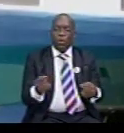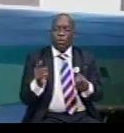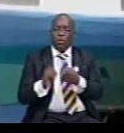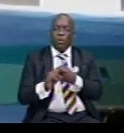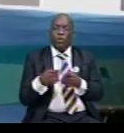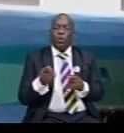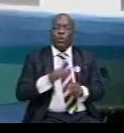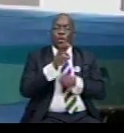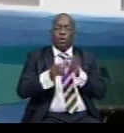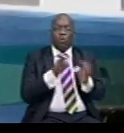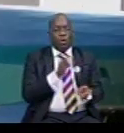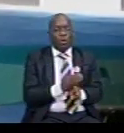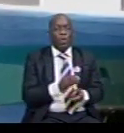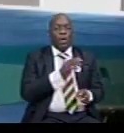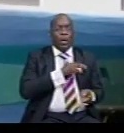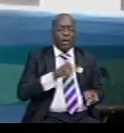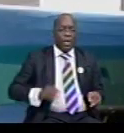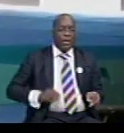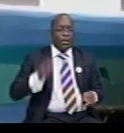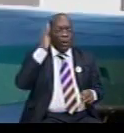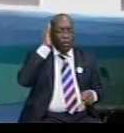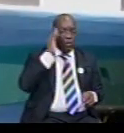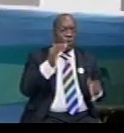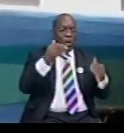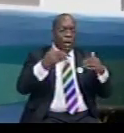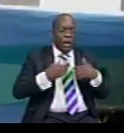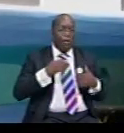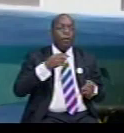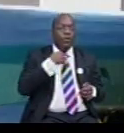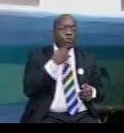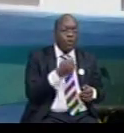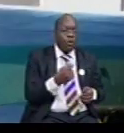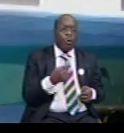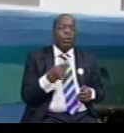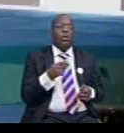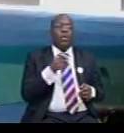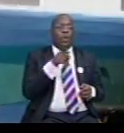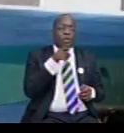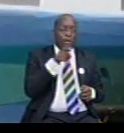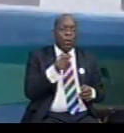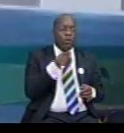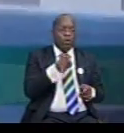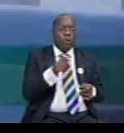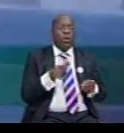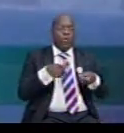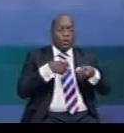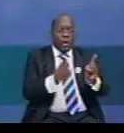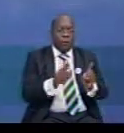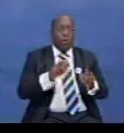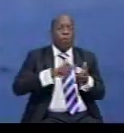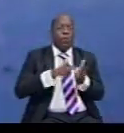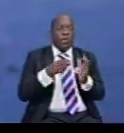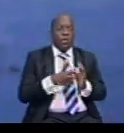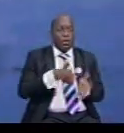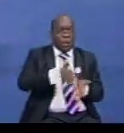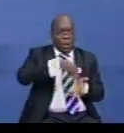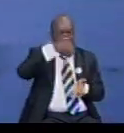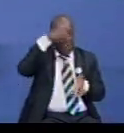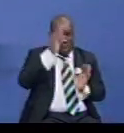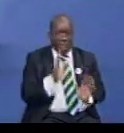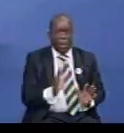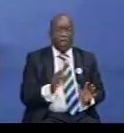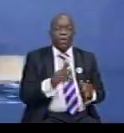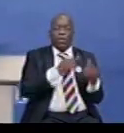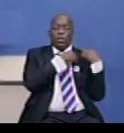have said, now, disciple means learner. And since you came to learn, and you